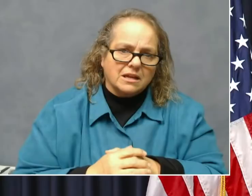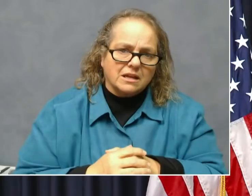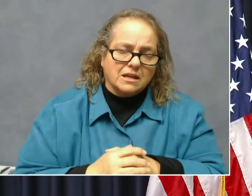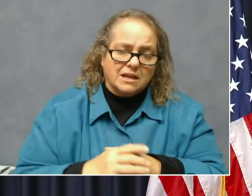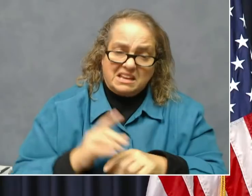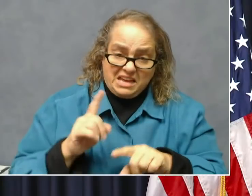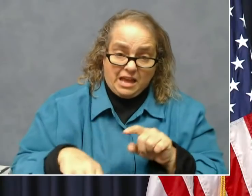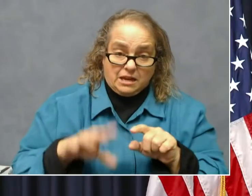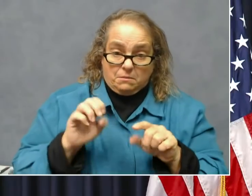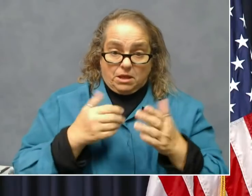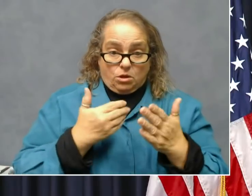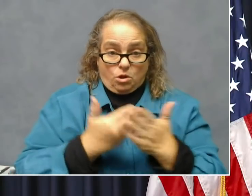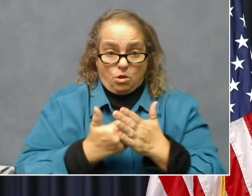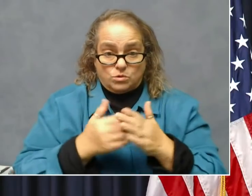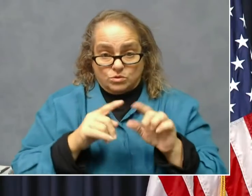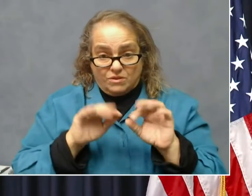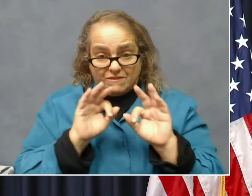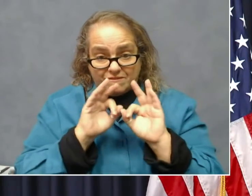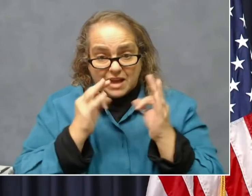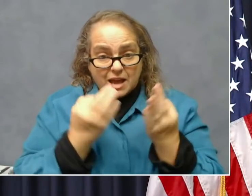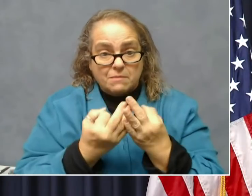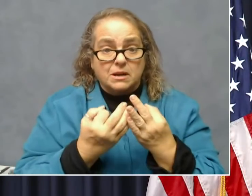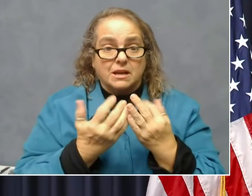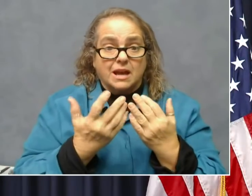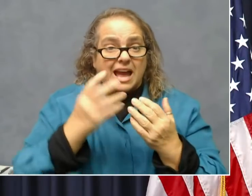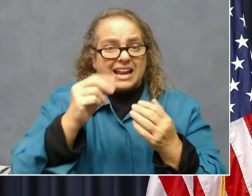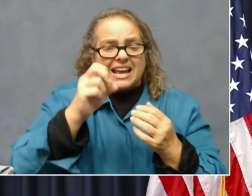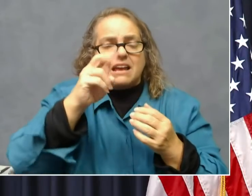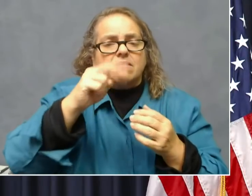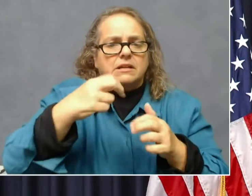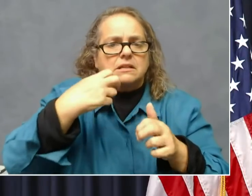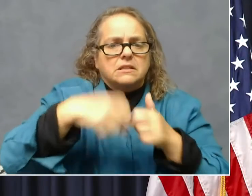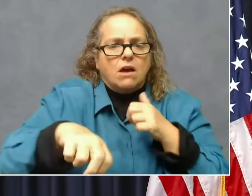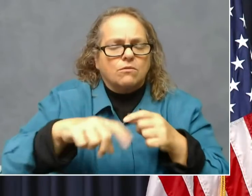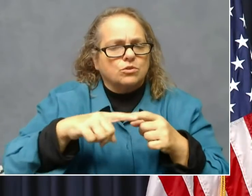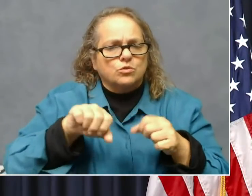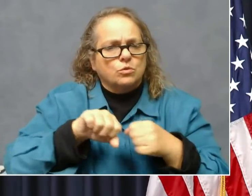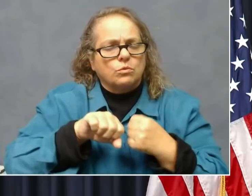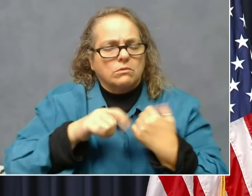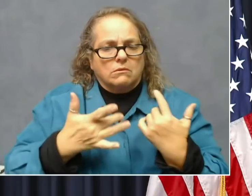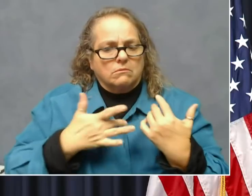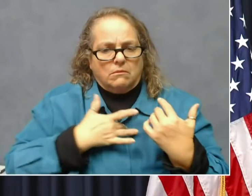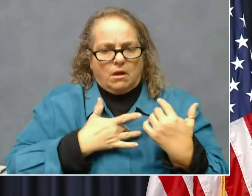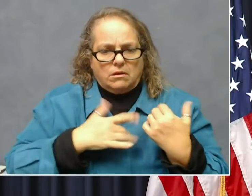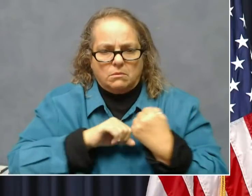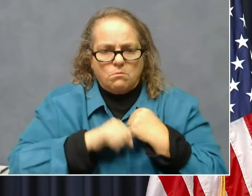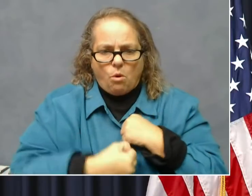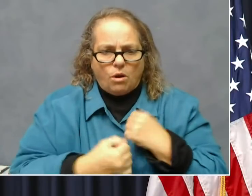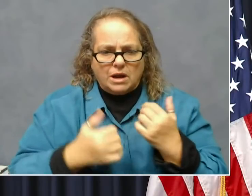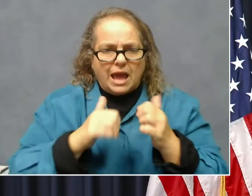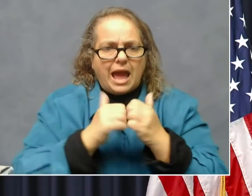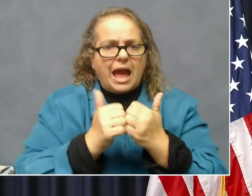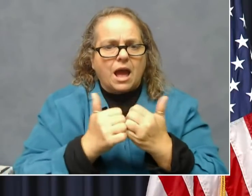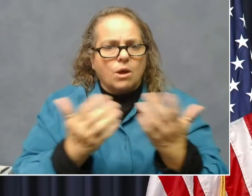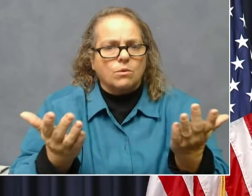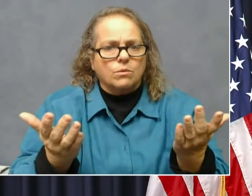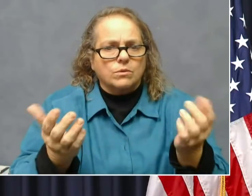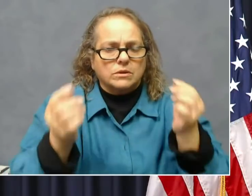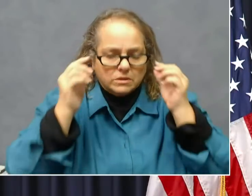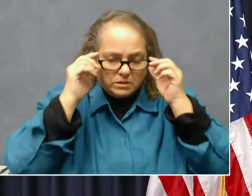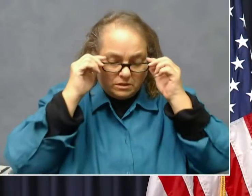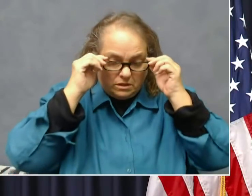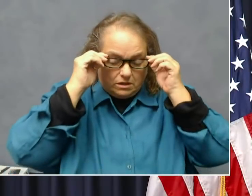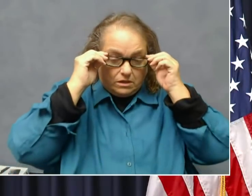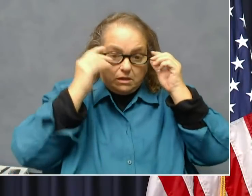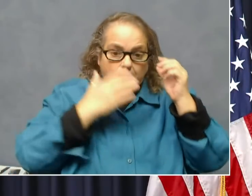close to family. And it's even tougher to mourn. So let's be there for these